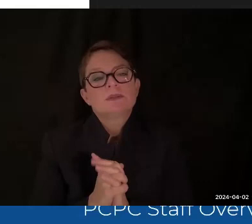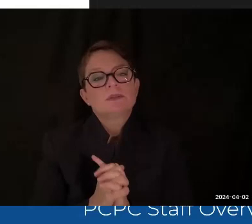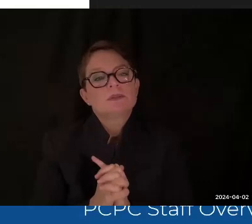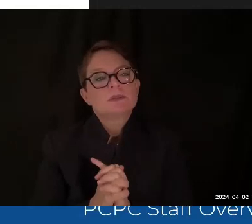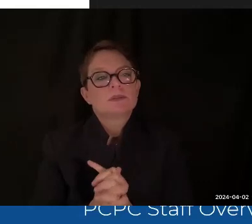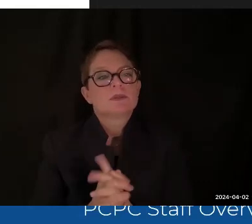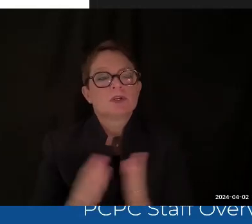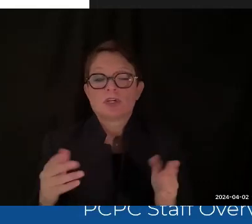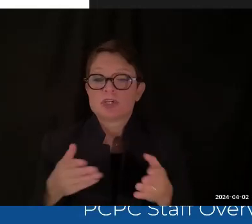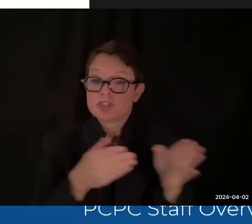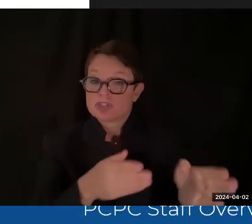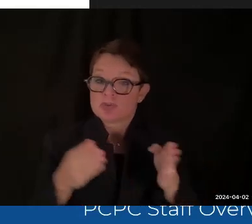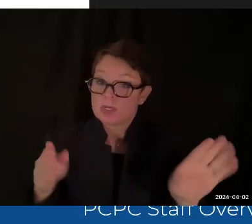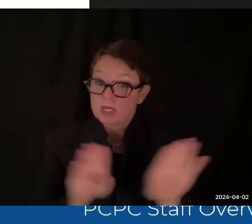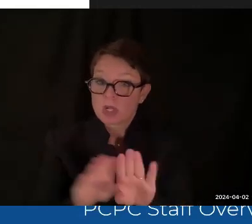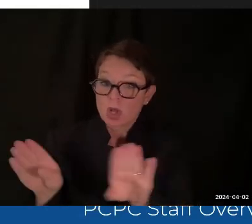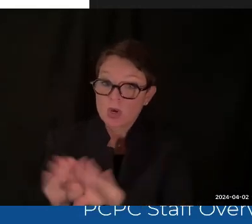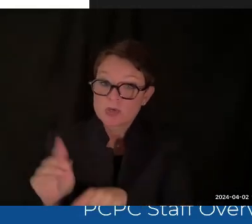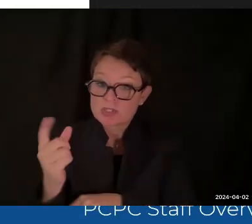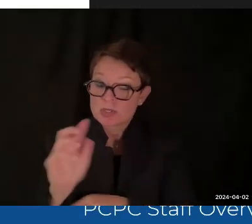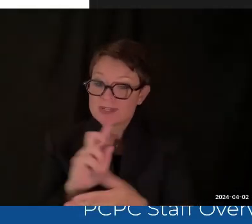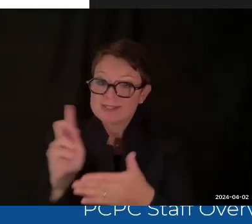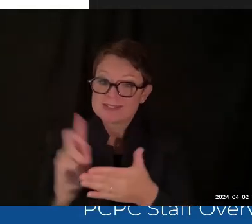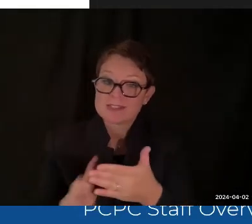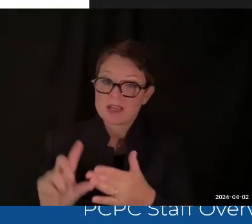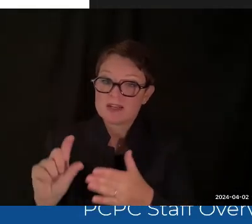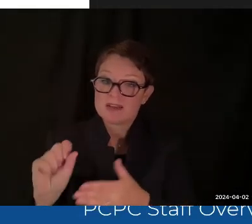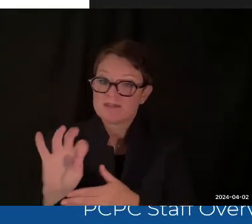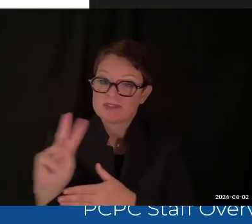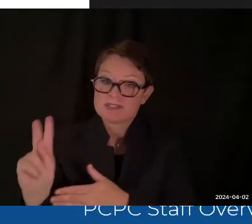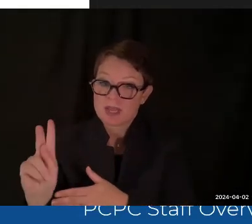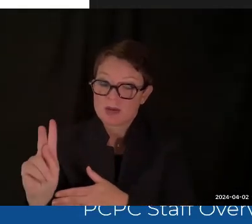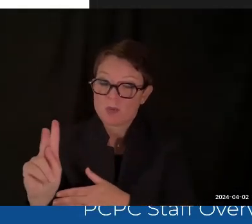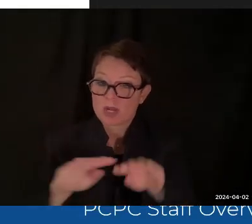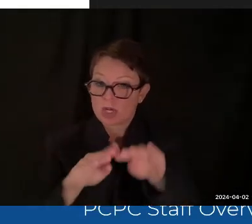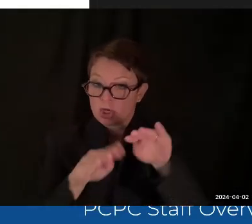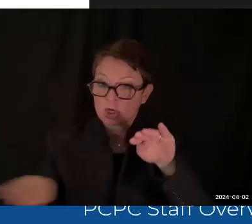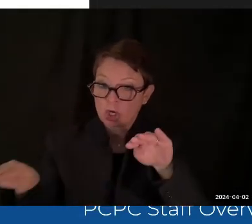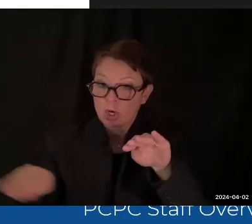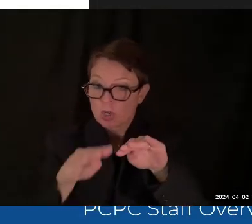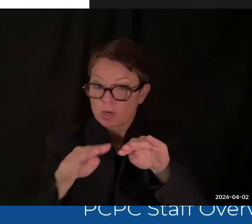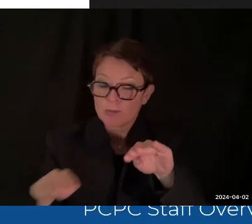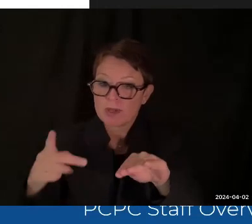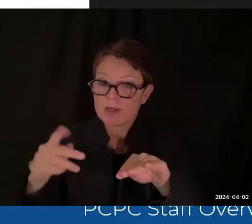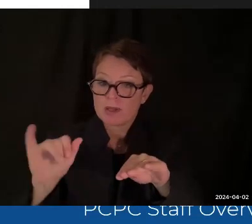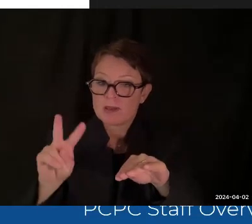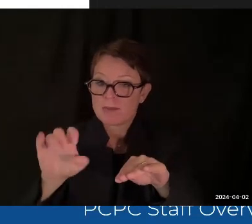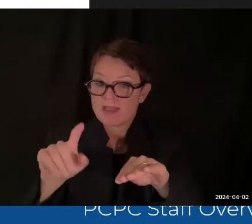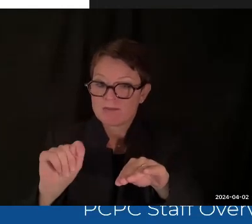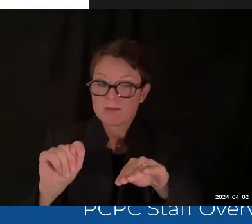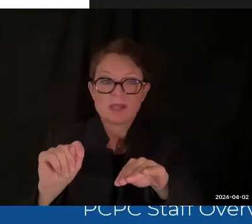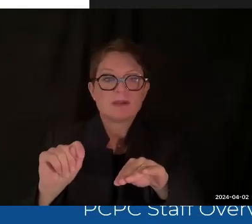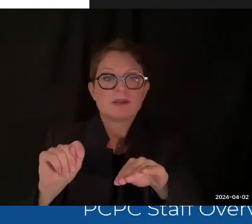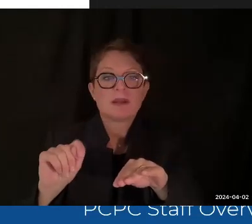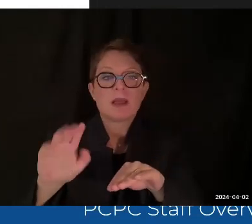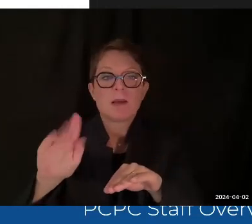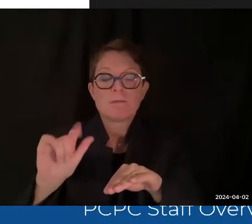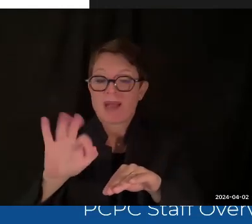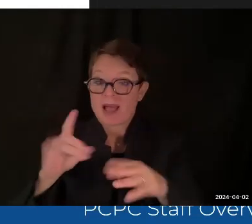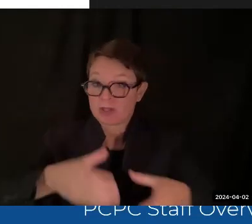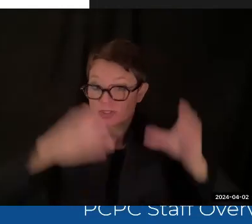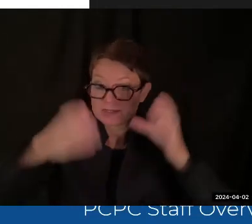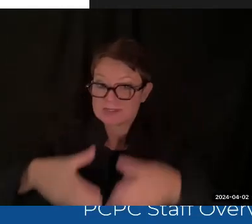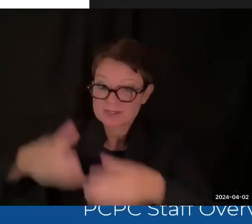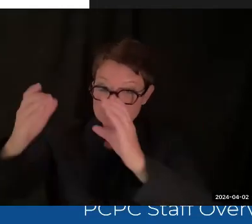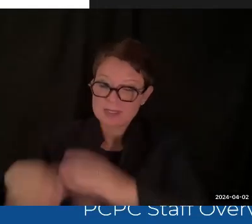On street closures, the design of the sidewalk, curbs, pavement, and bollards will be crucial